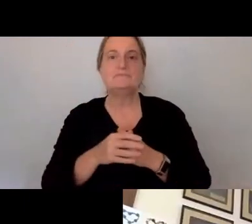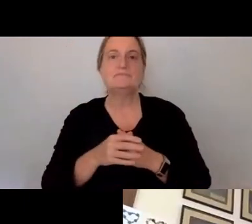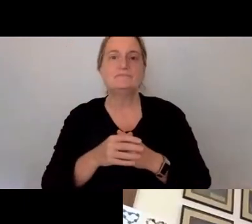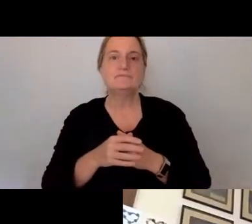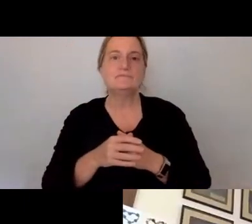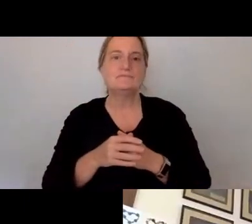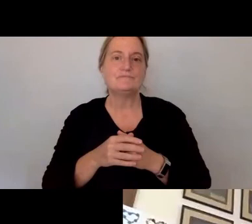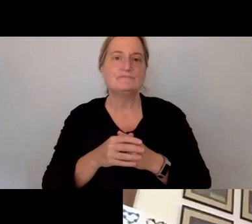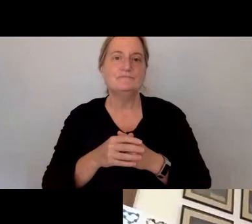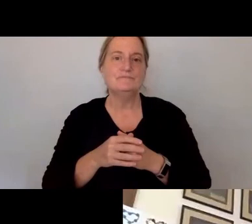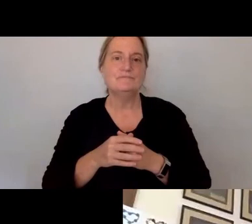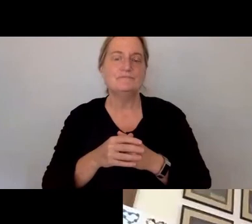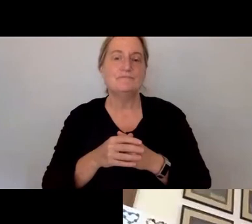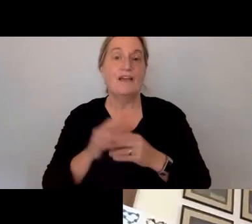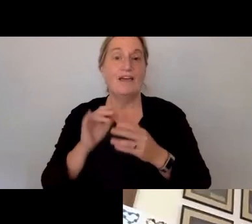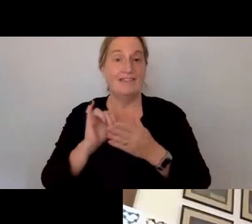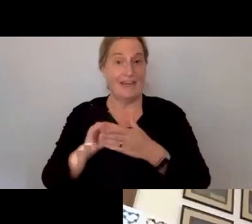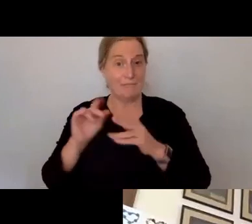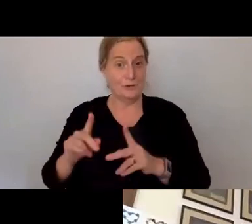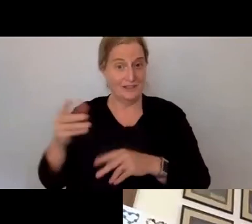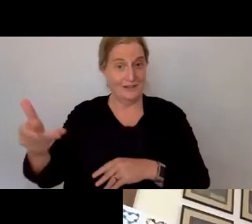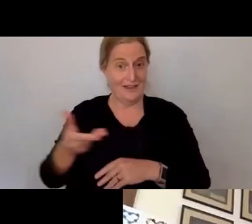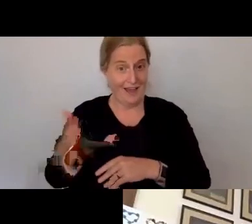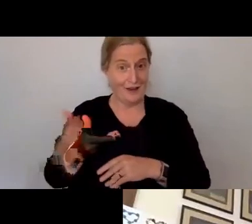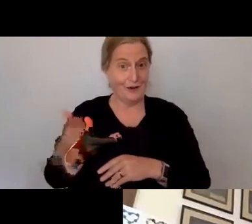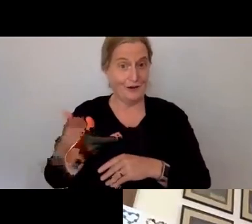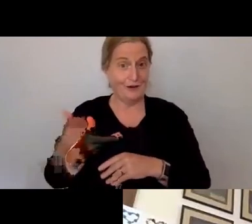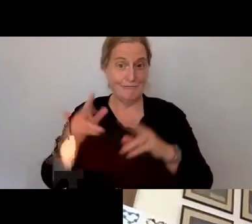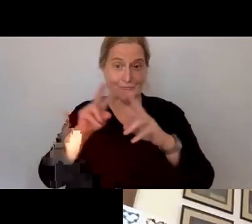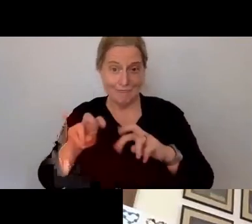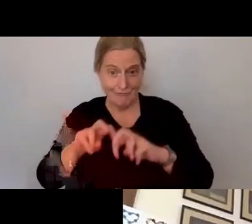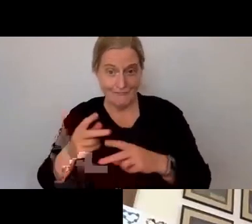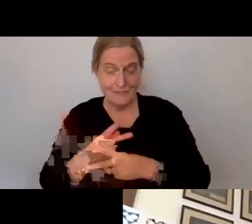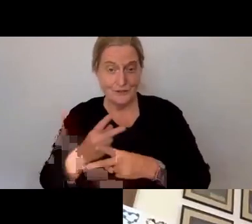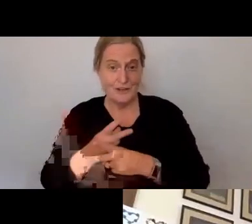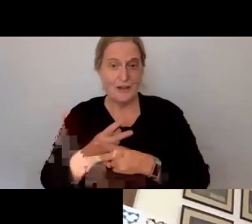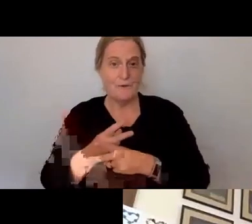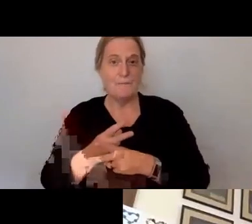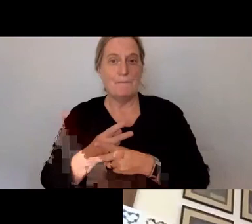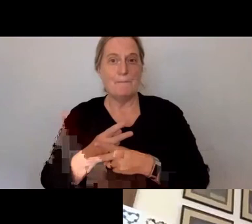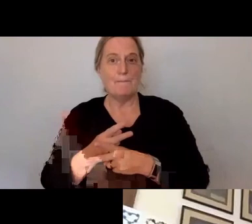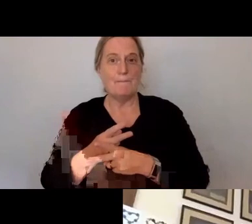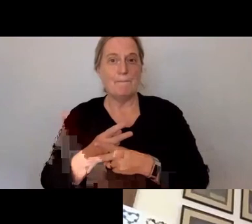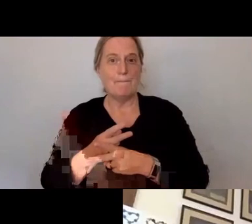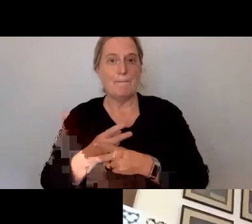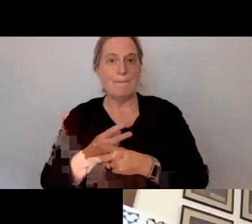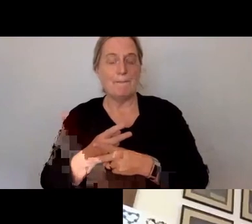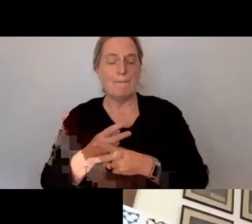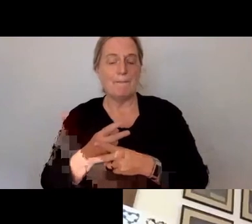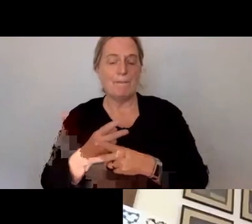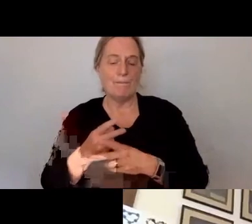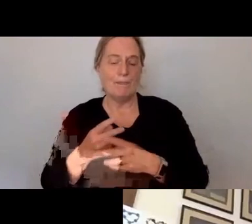the expert that was hired traced the evolution that now we think we're kind of suffering from, at least